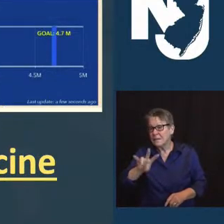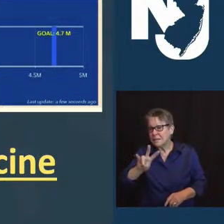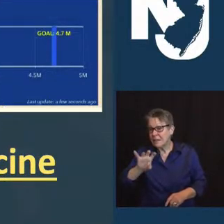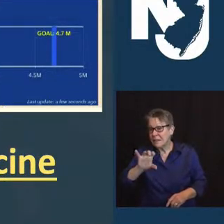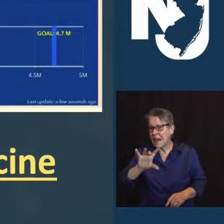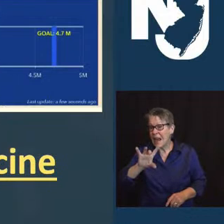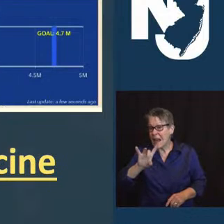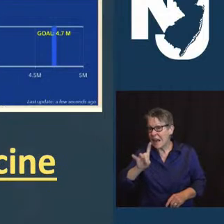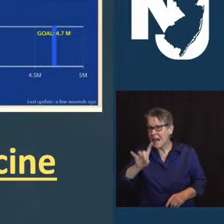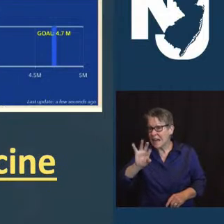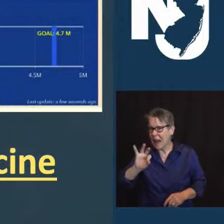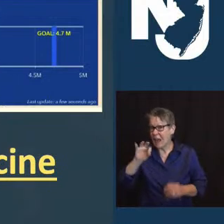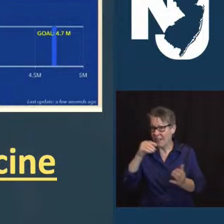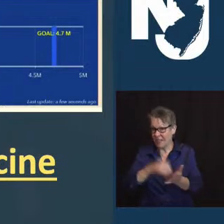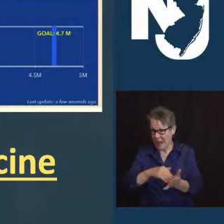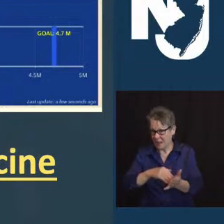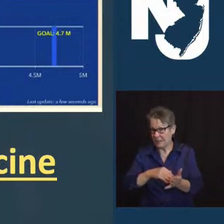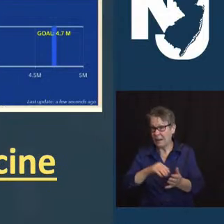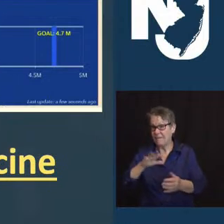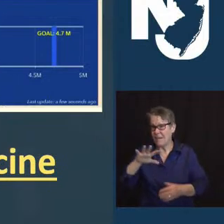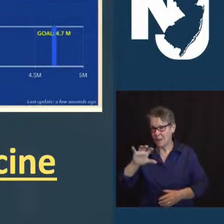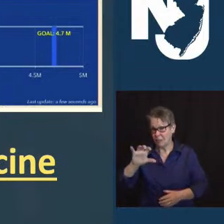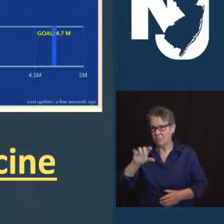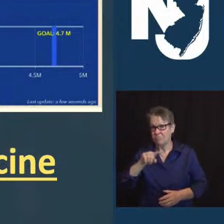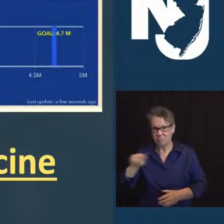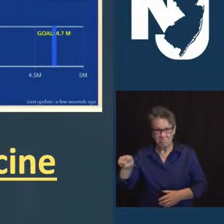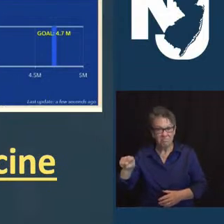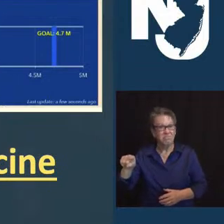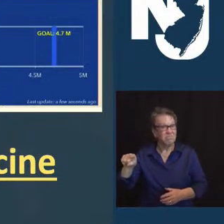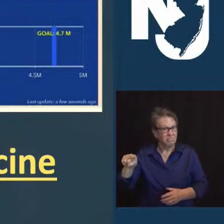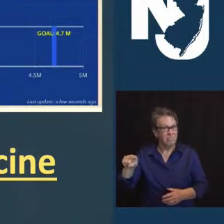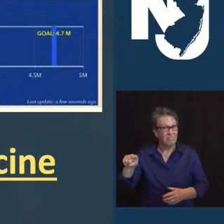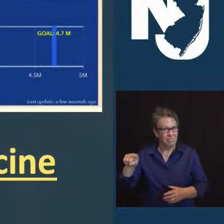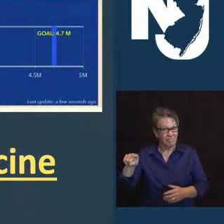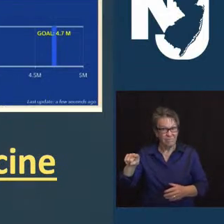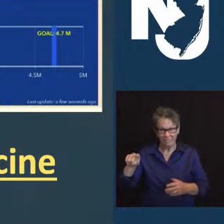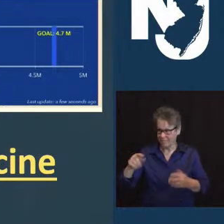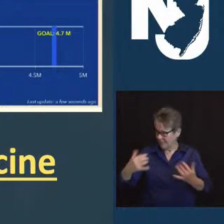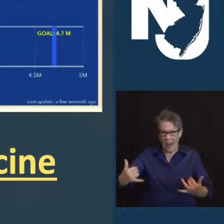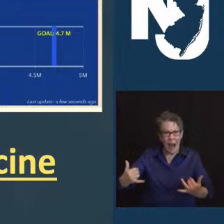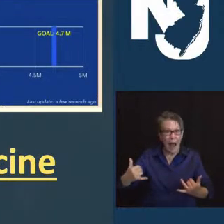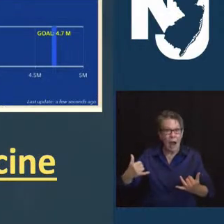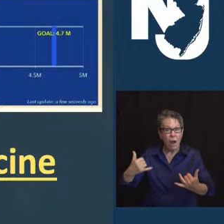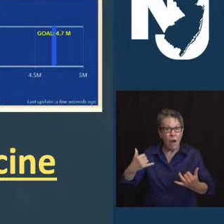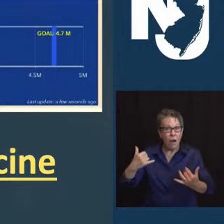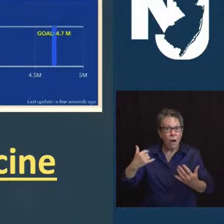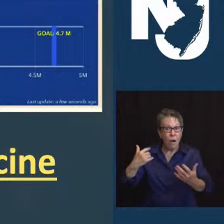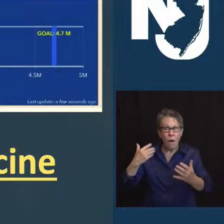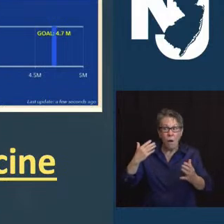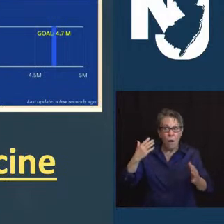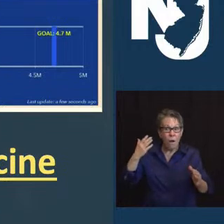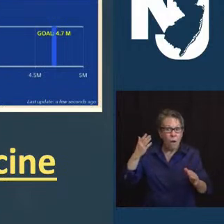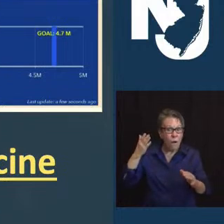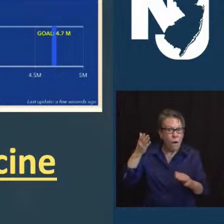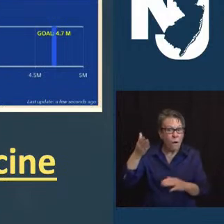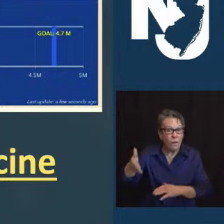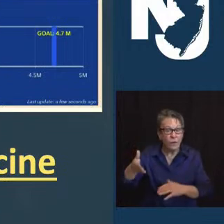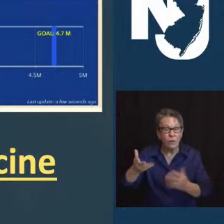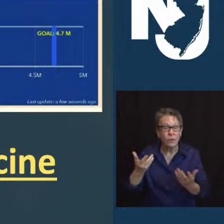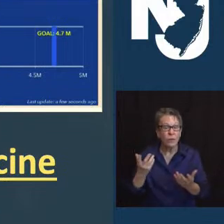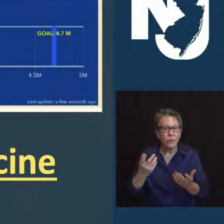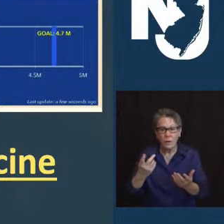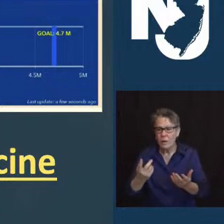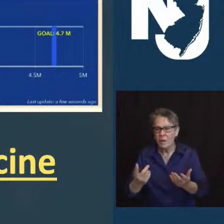789,500, or that's nearly 610,000 in 1 month. Over the past month, more than 1 million people have received